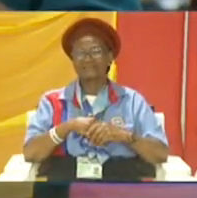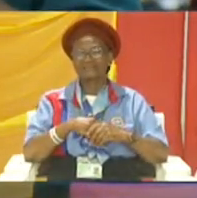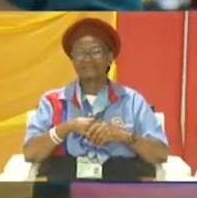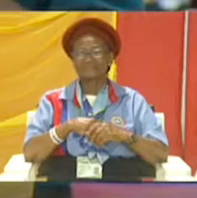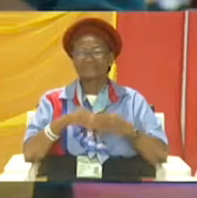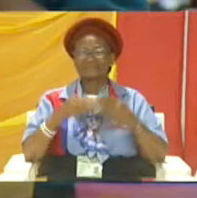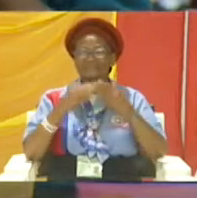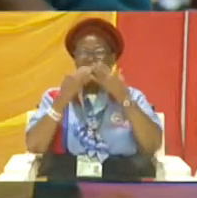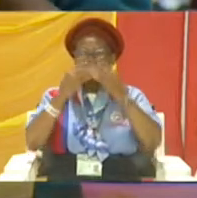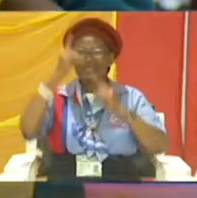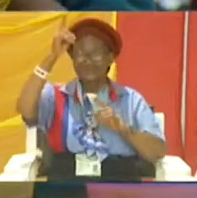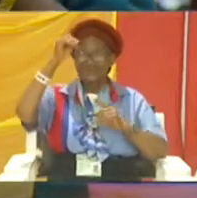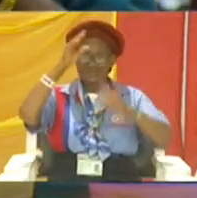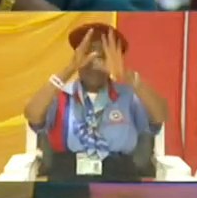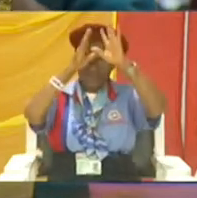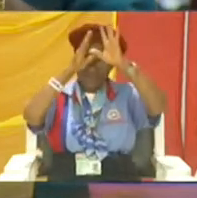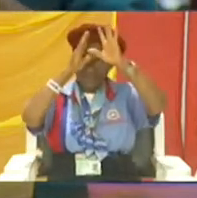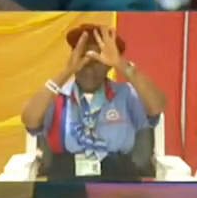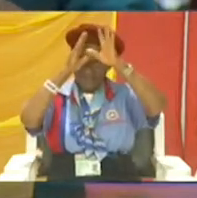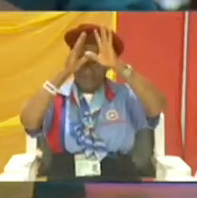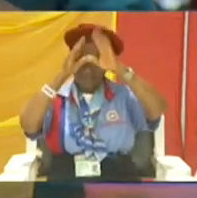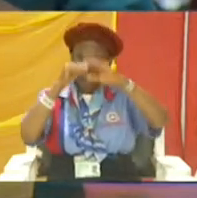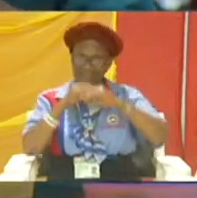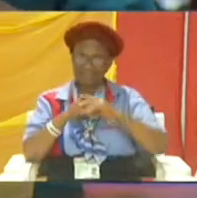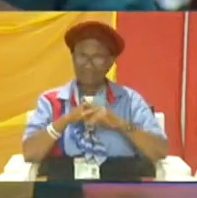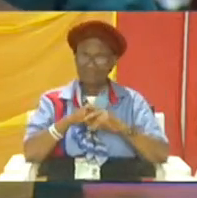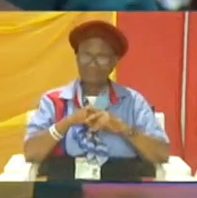you, Father. Baba Esho.